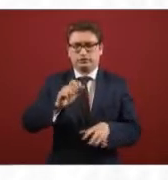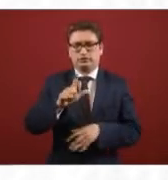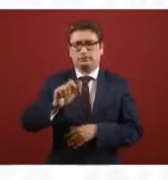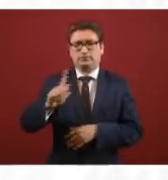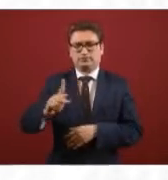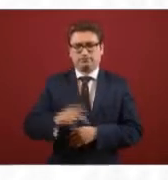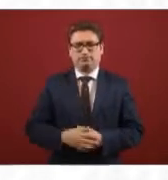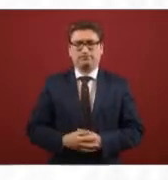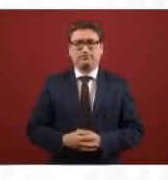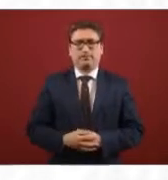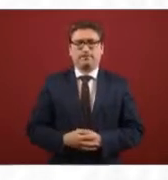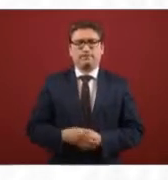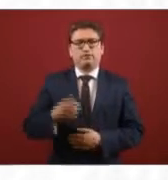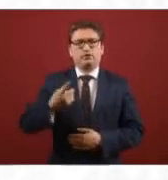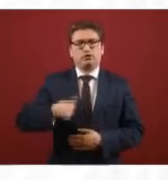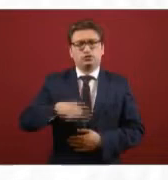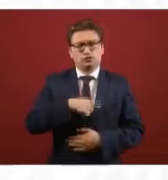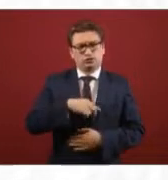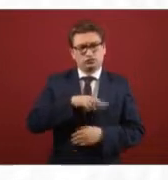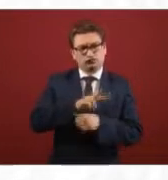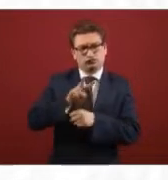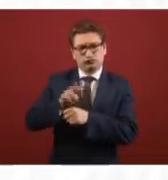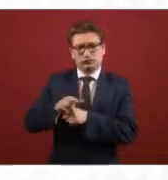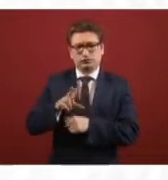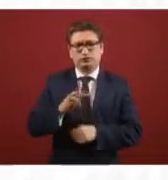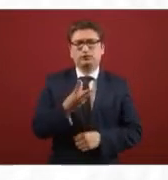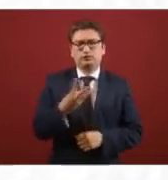Say 18 had